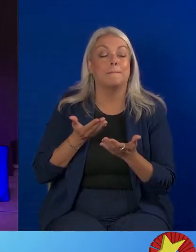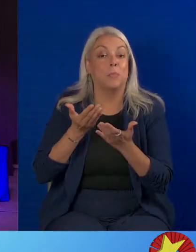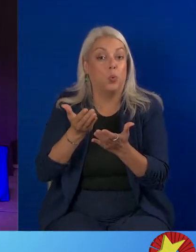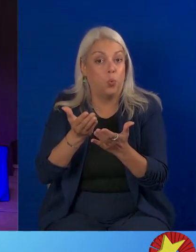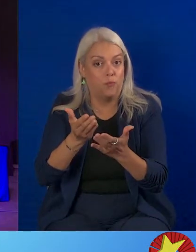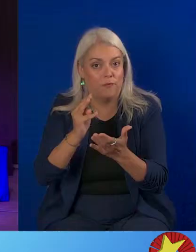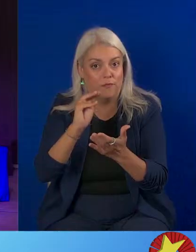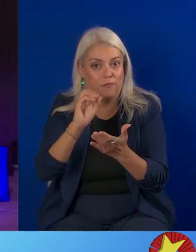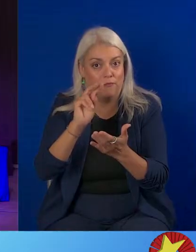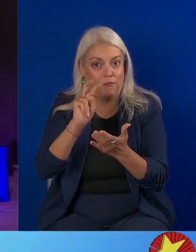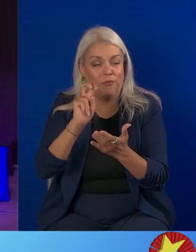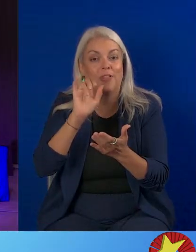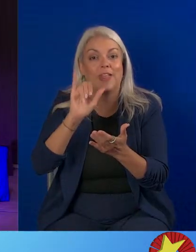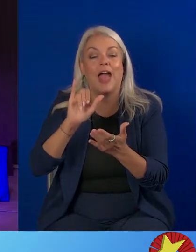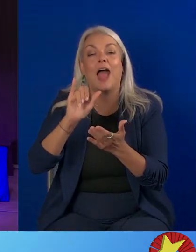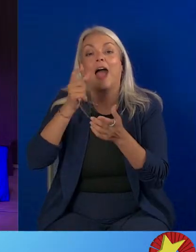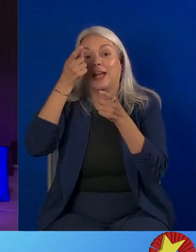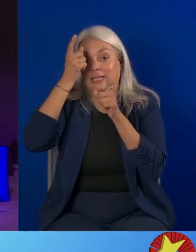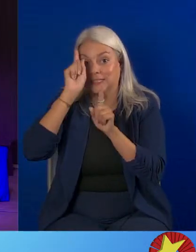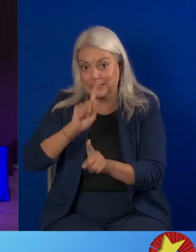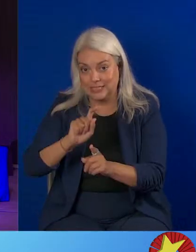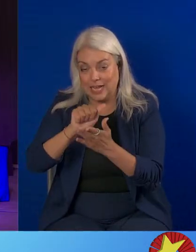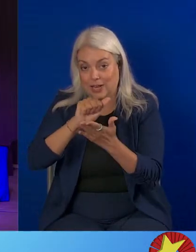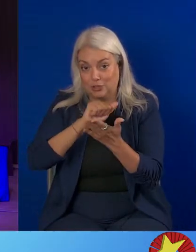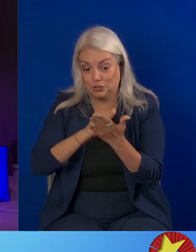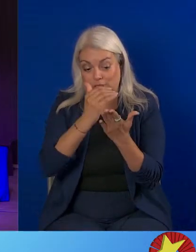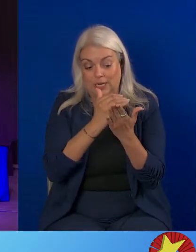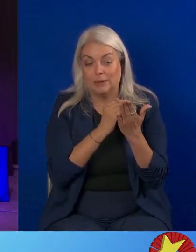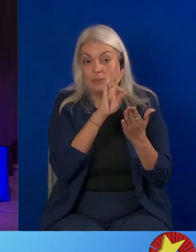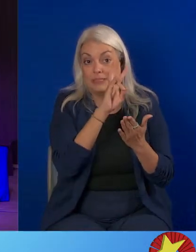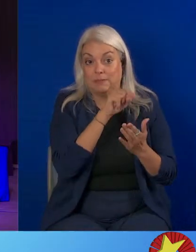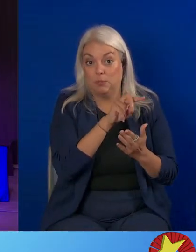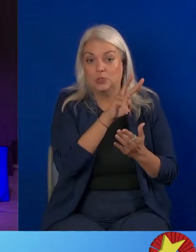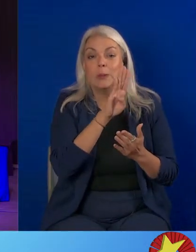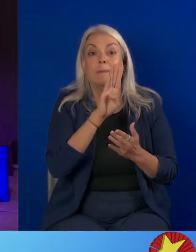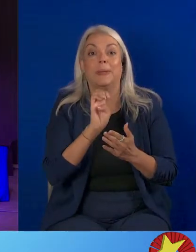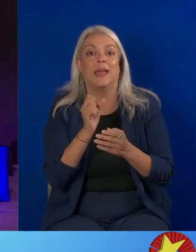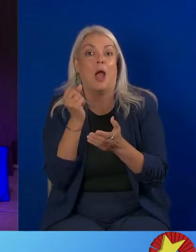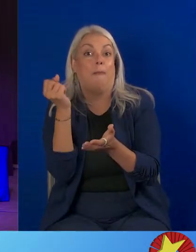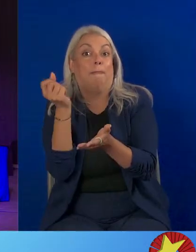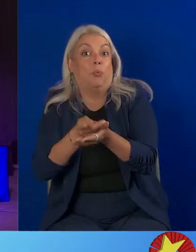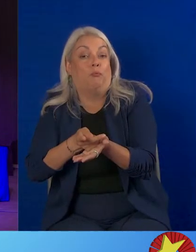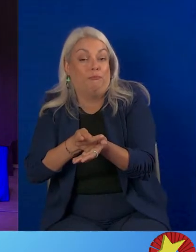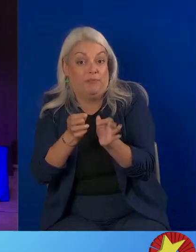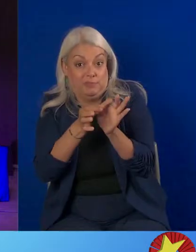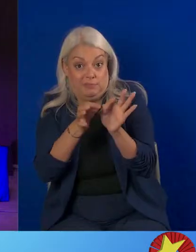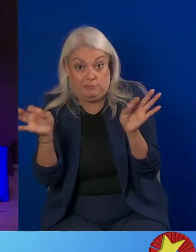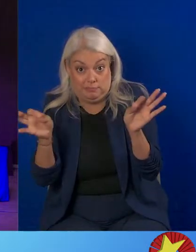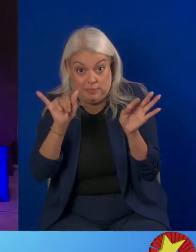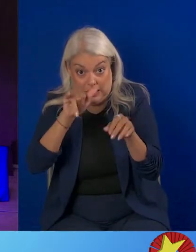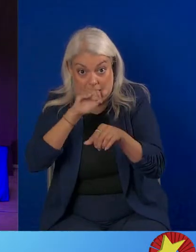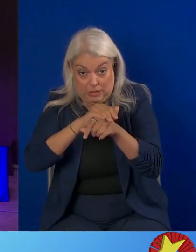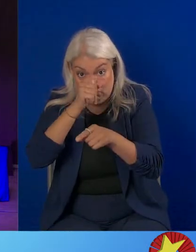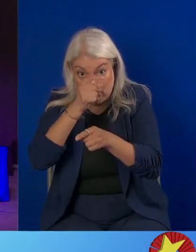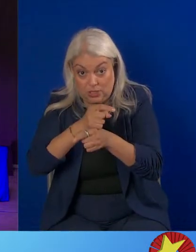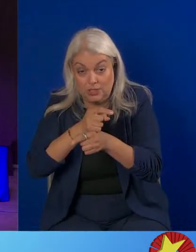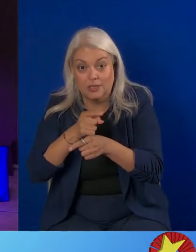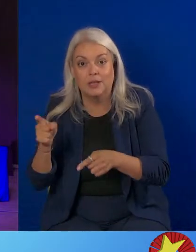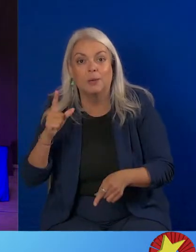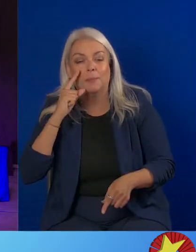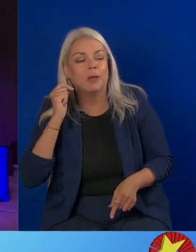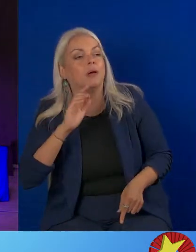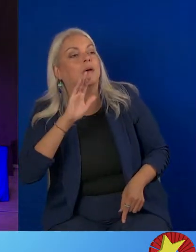consent agenda items in 7.2 be approved. This is Bill. I second the